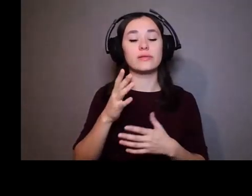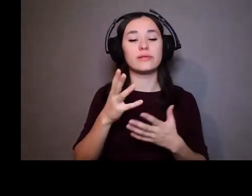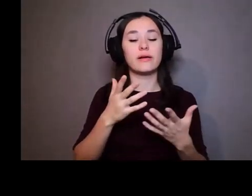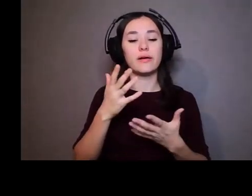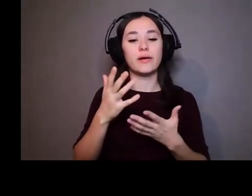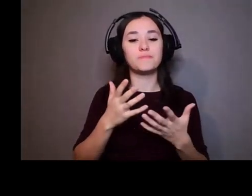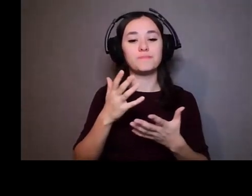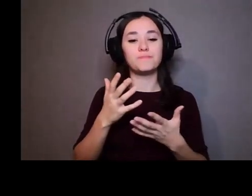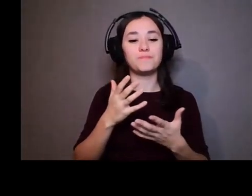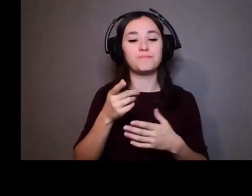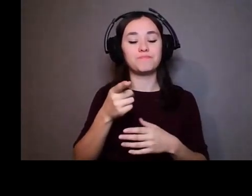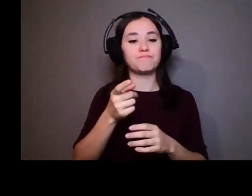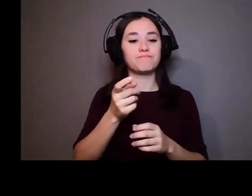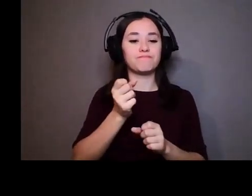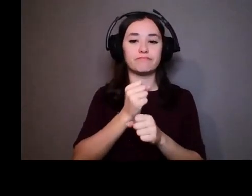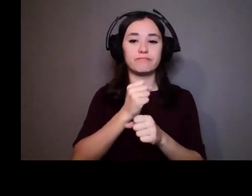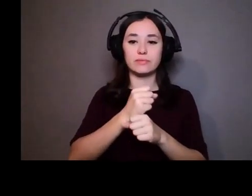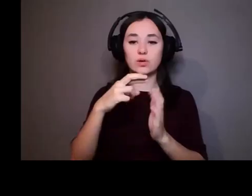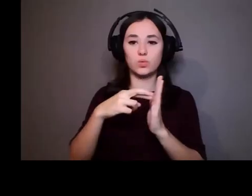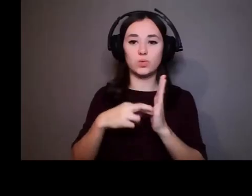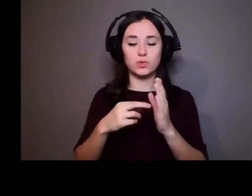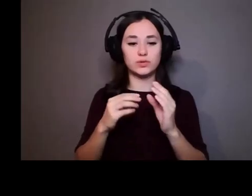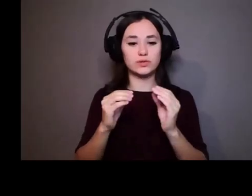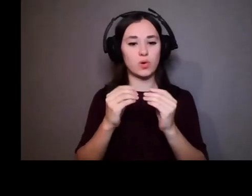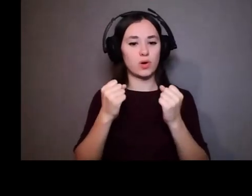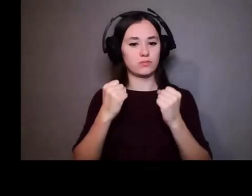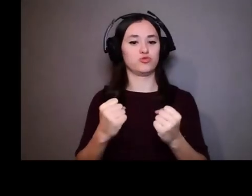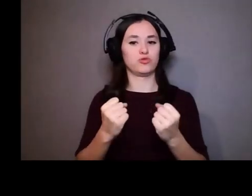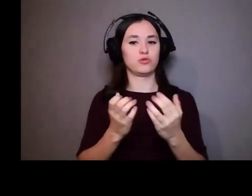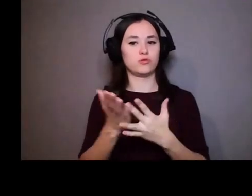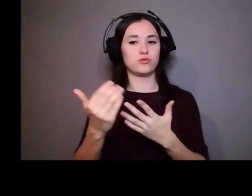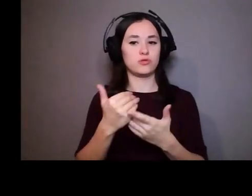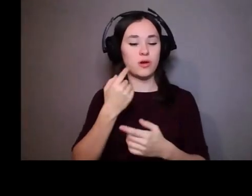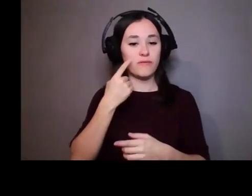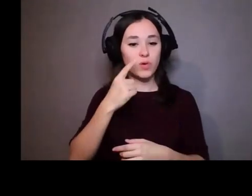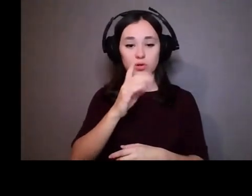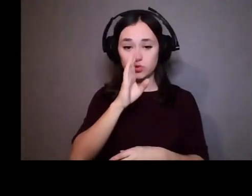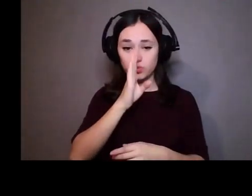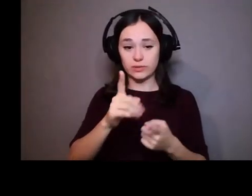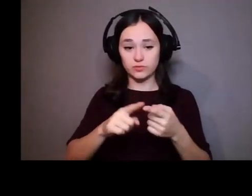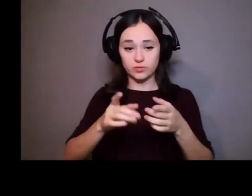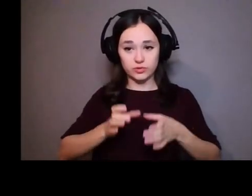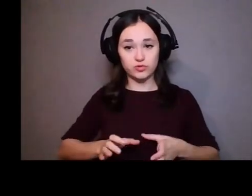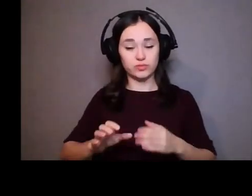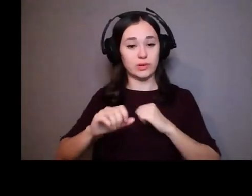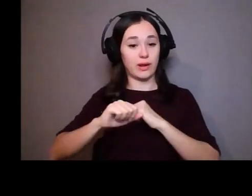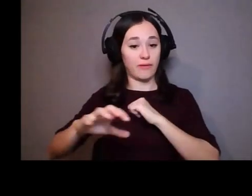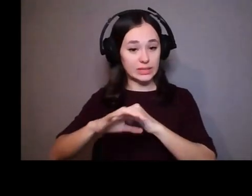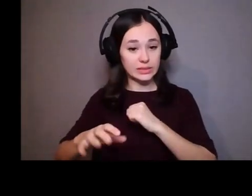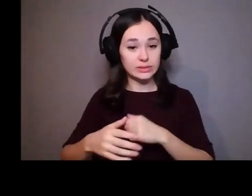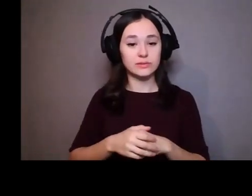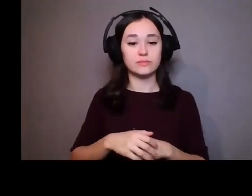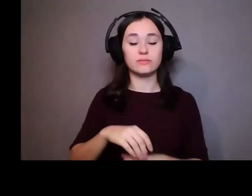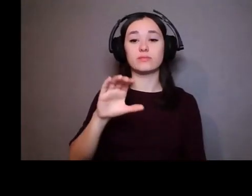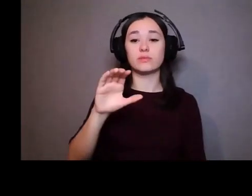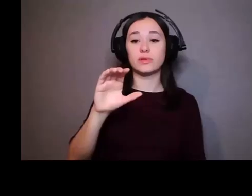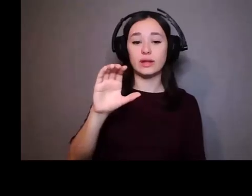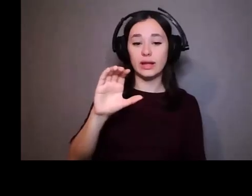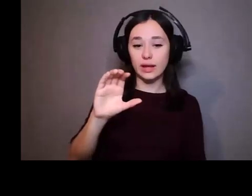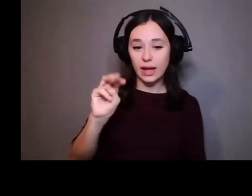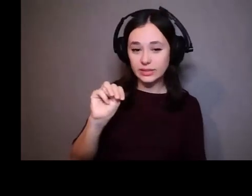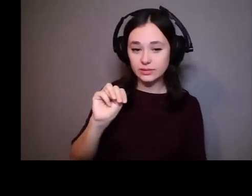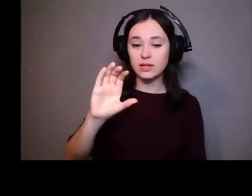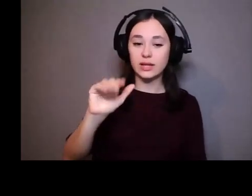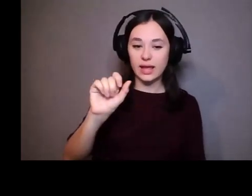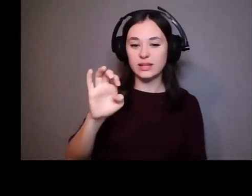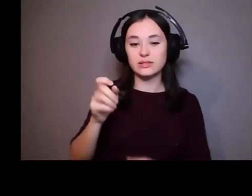strengthening rules around direct-to-consumer advertising, case management oversight, and consumer and provider fraud prevention